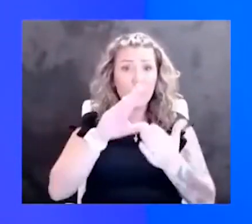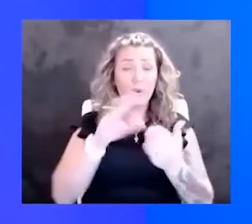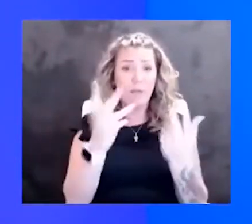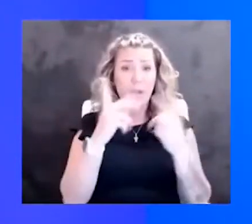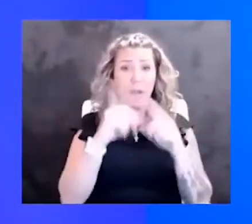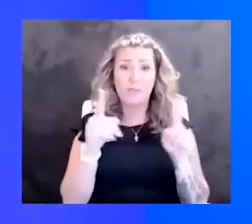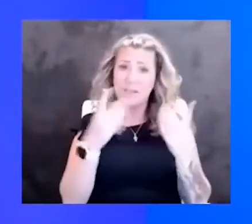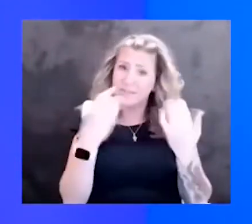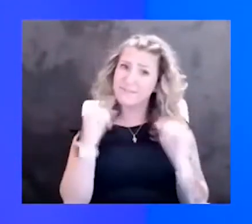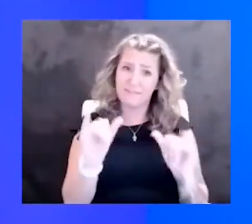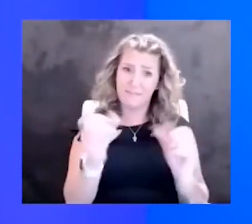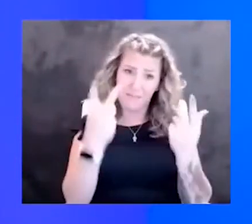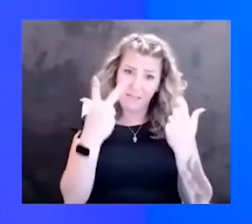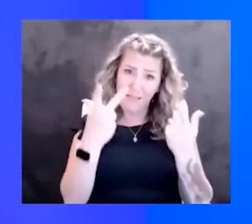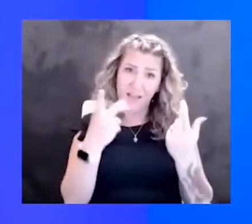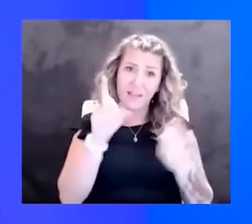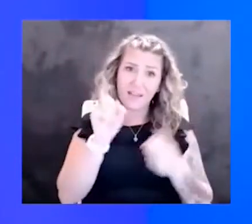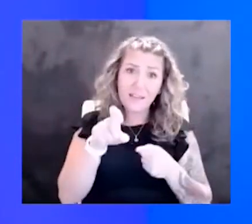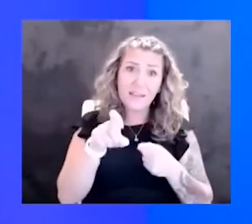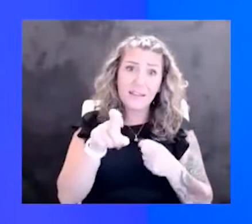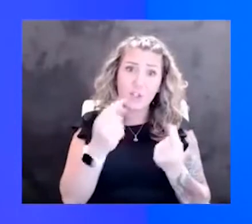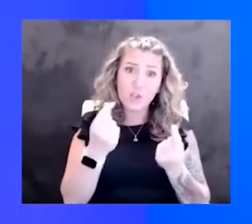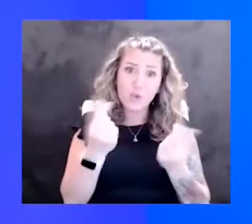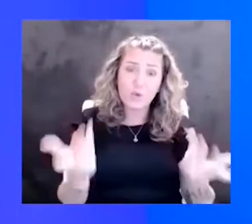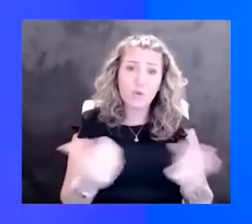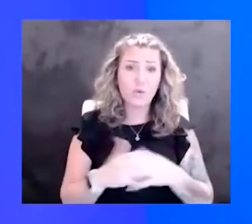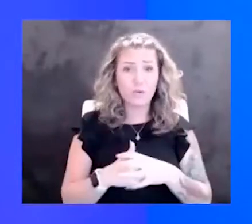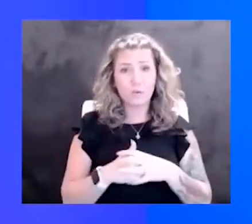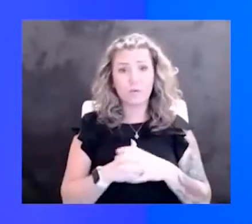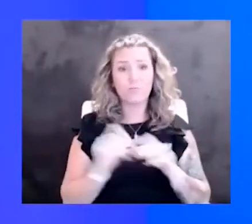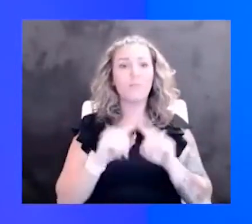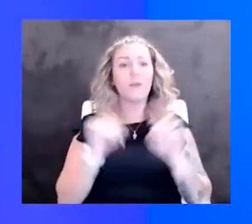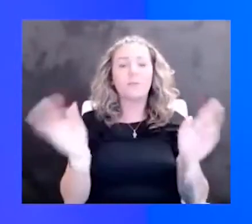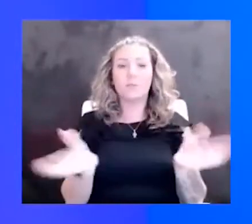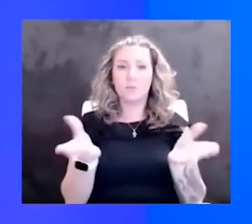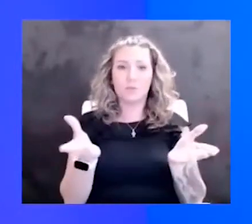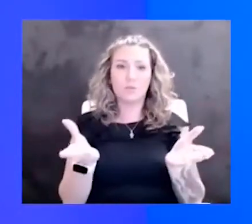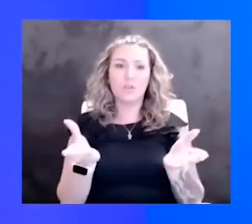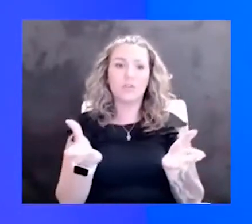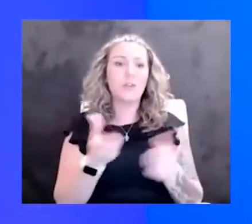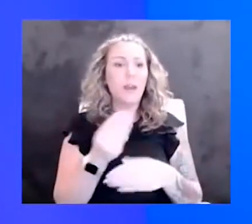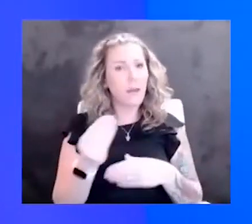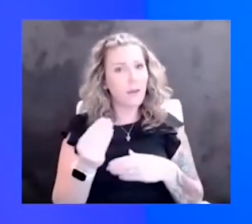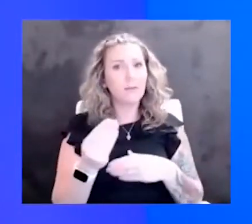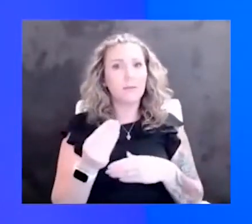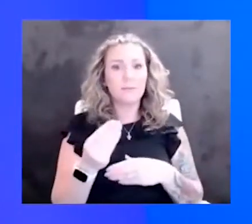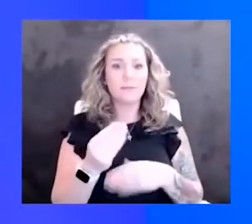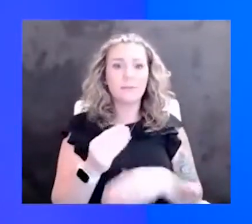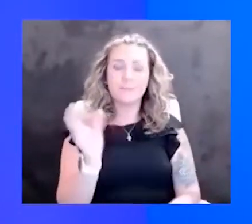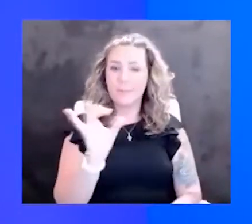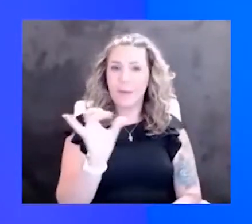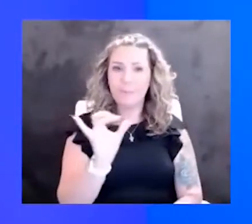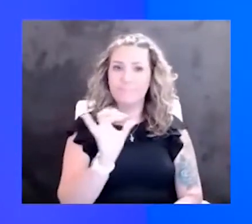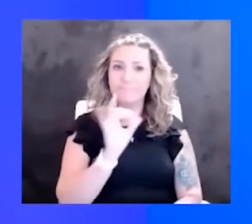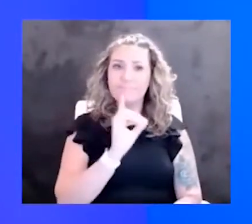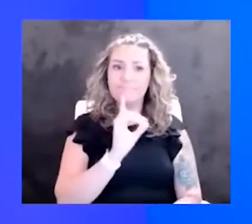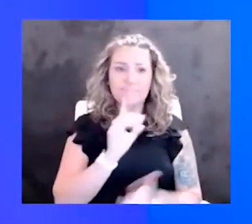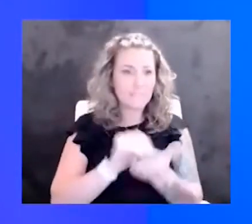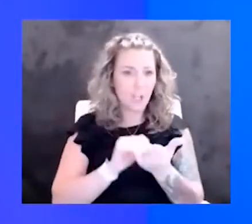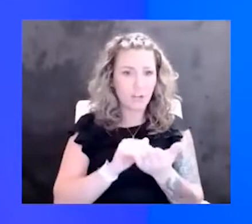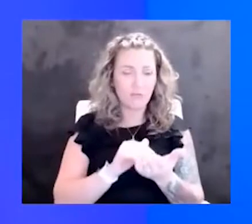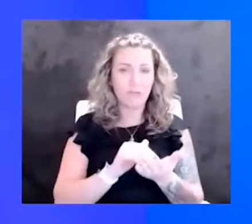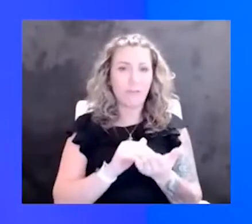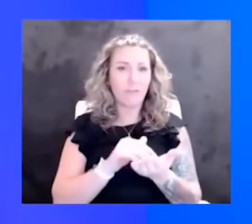go. But it is encouraging, and without question, as per Dr. Hawkinson, I agree, it is vaccine